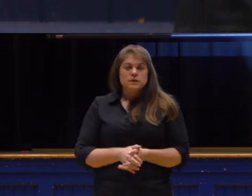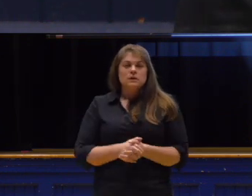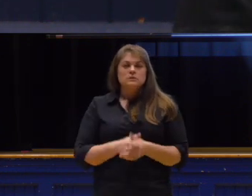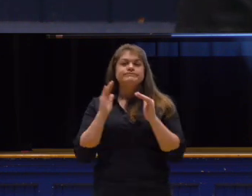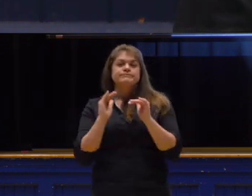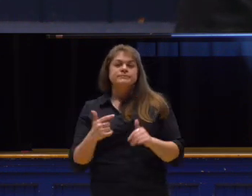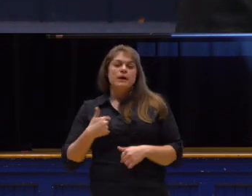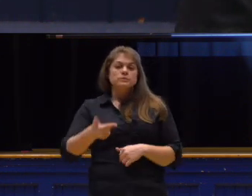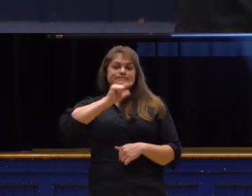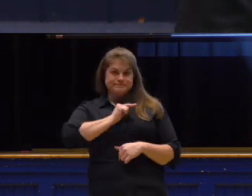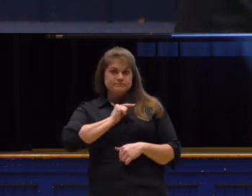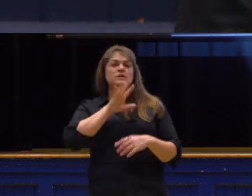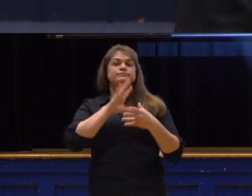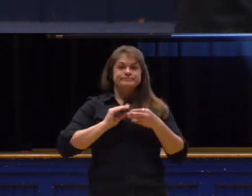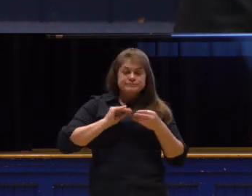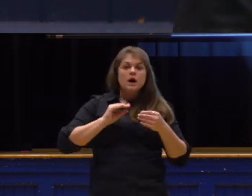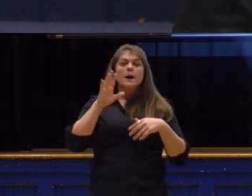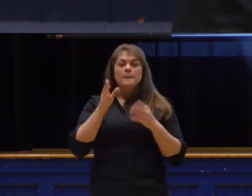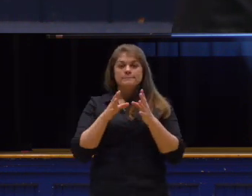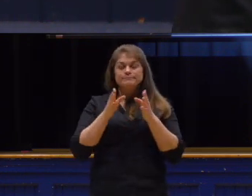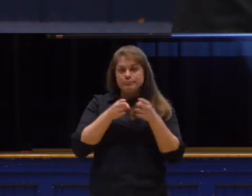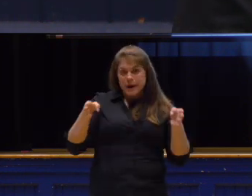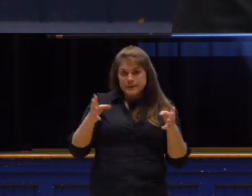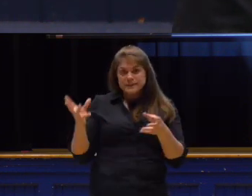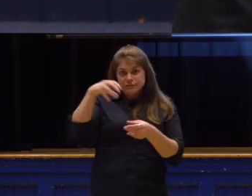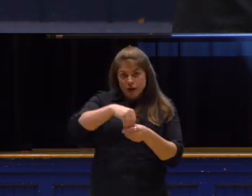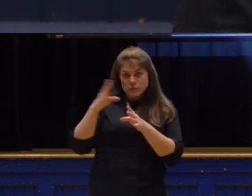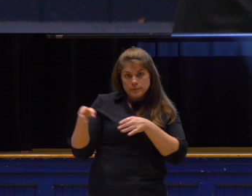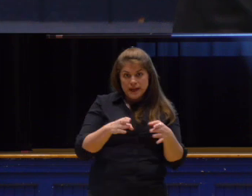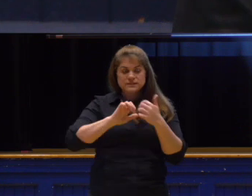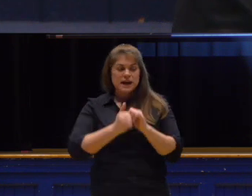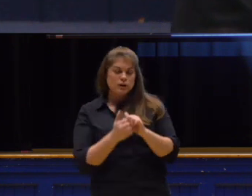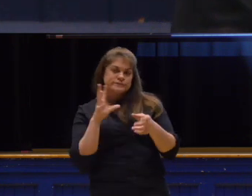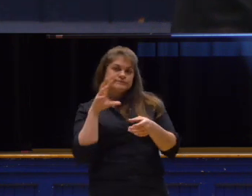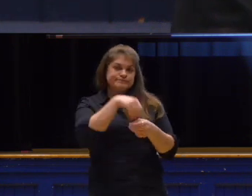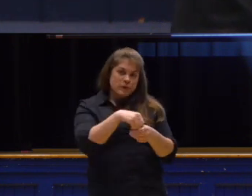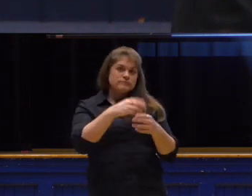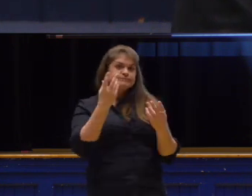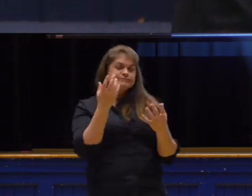I will come back to cover our public involvement plan and how to best stay connected with the project.